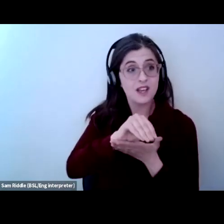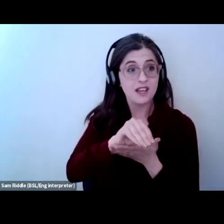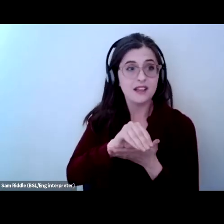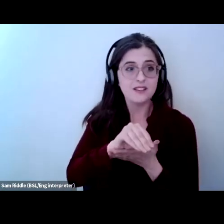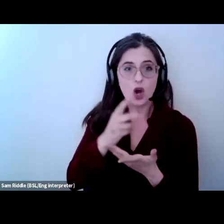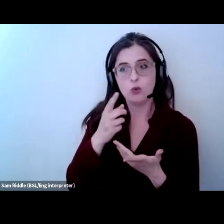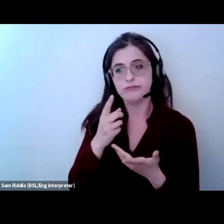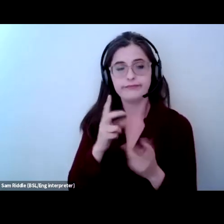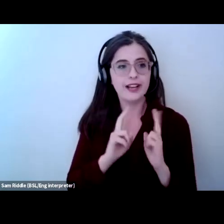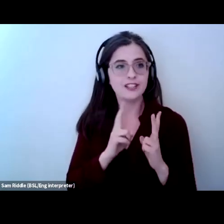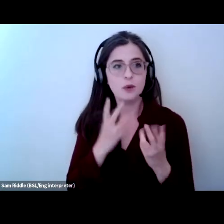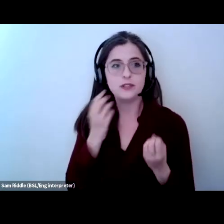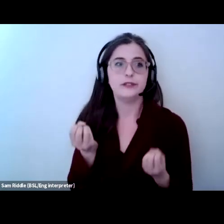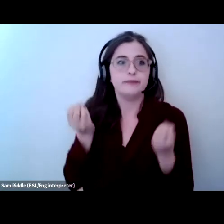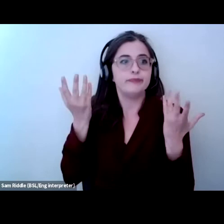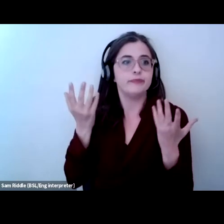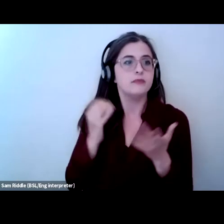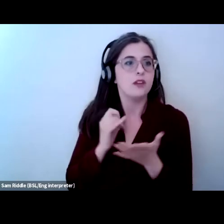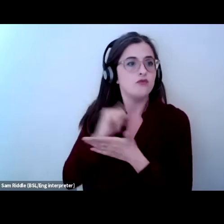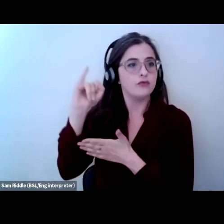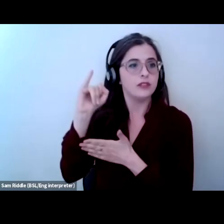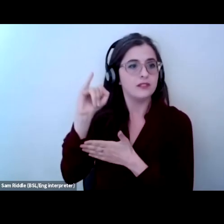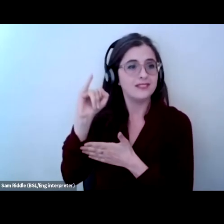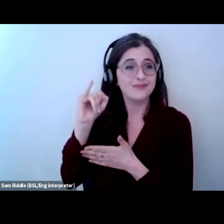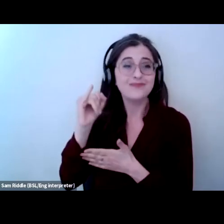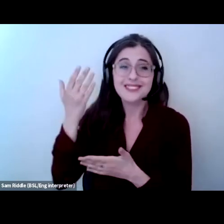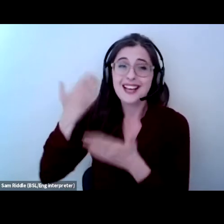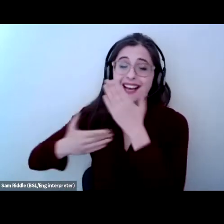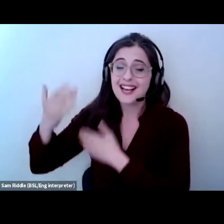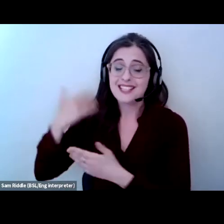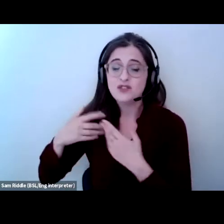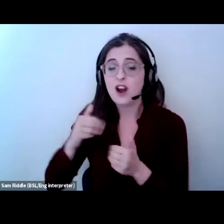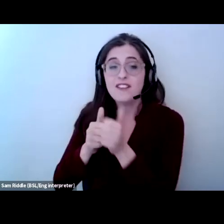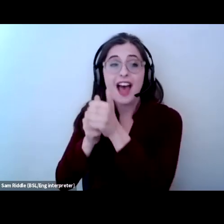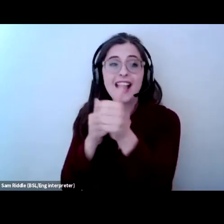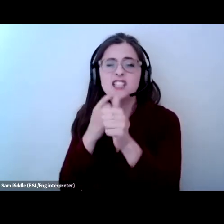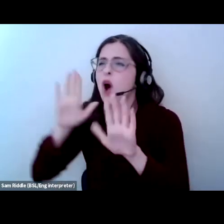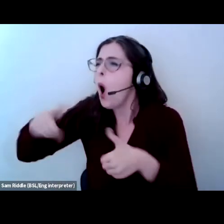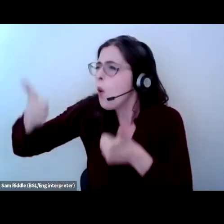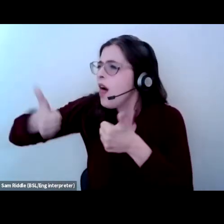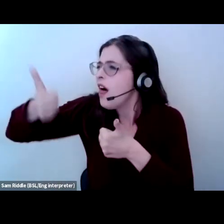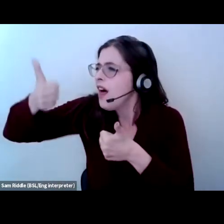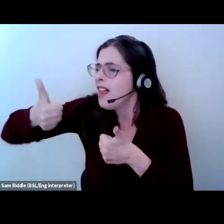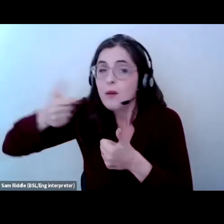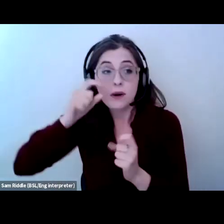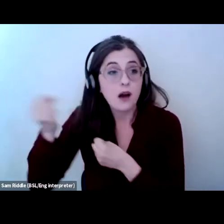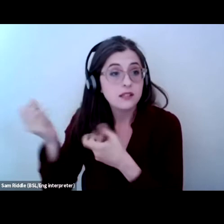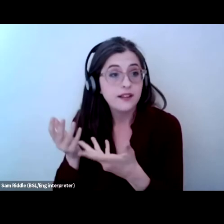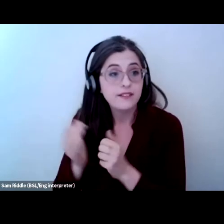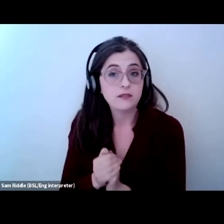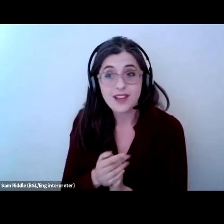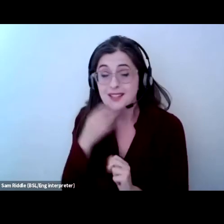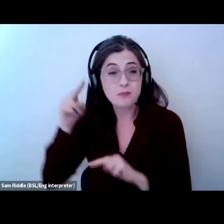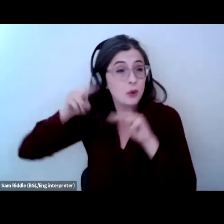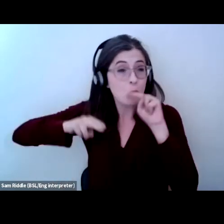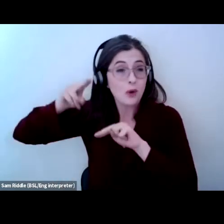of agencies promising the earth but being unable to deliver. And with a lack of monitoring, can often